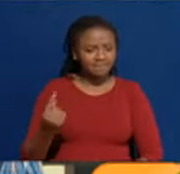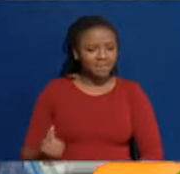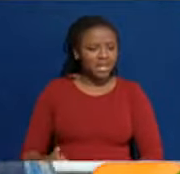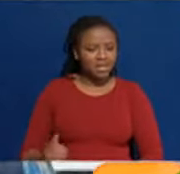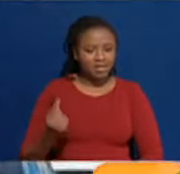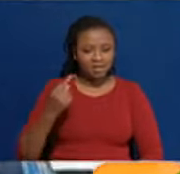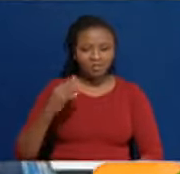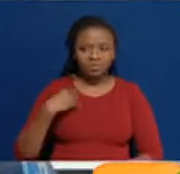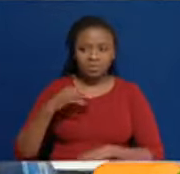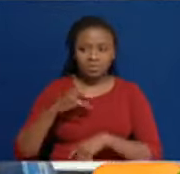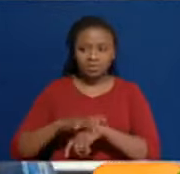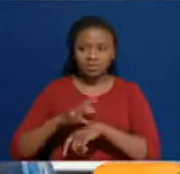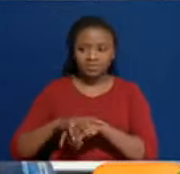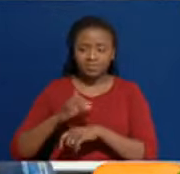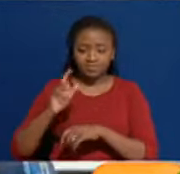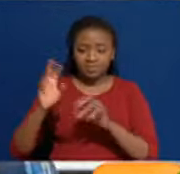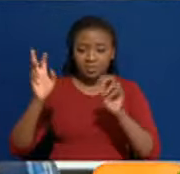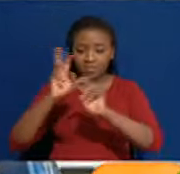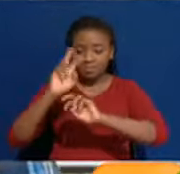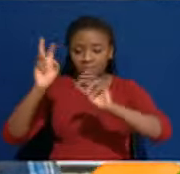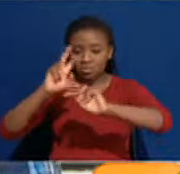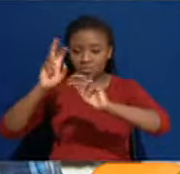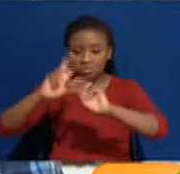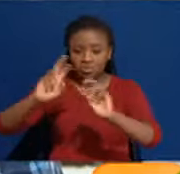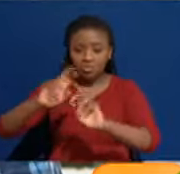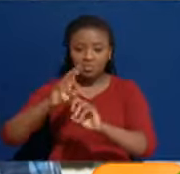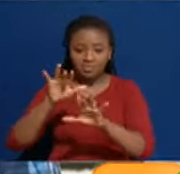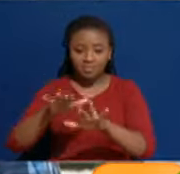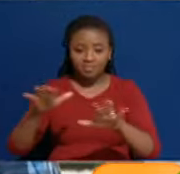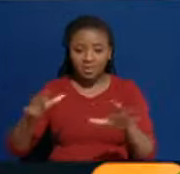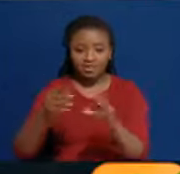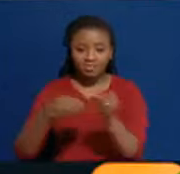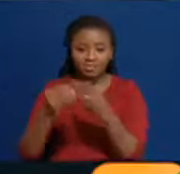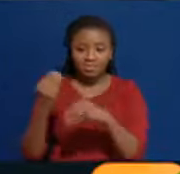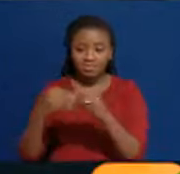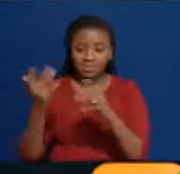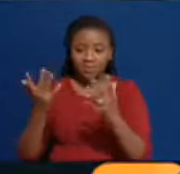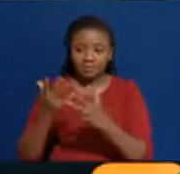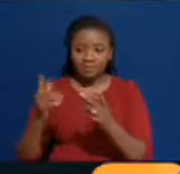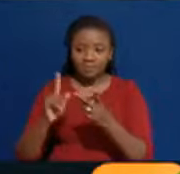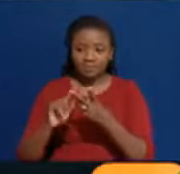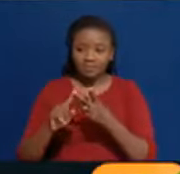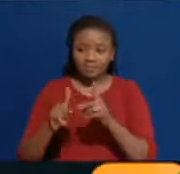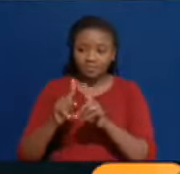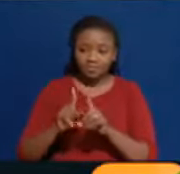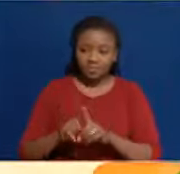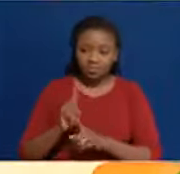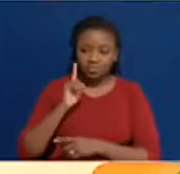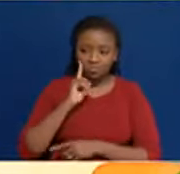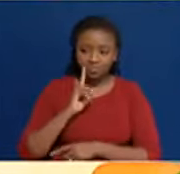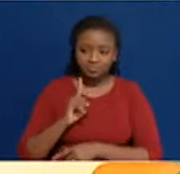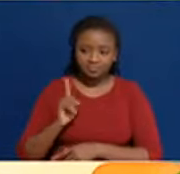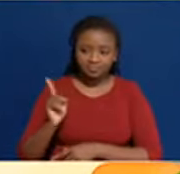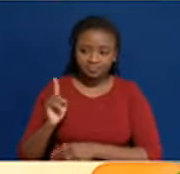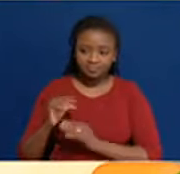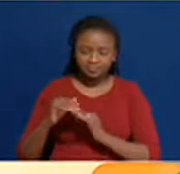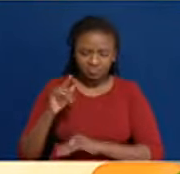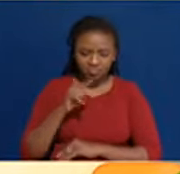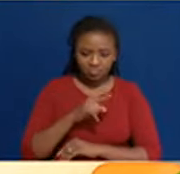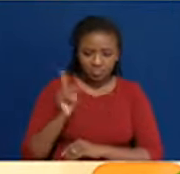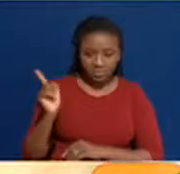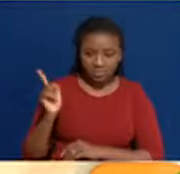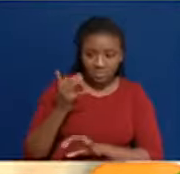gemstone. It's supposed to look for market for gemstones from miners. The center is also a value addition center. Most of these stones, if